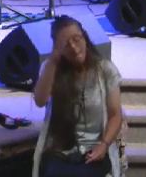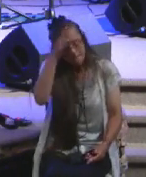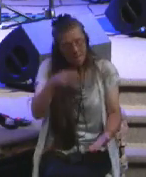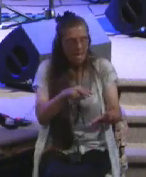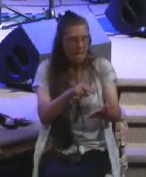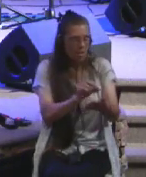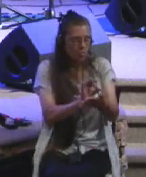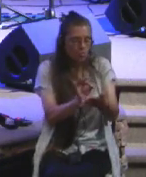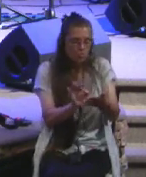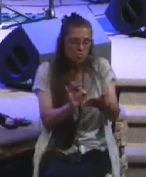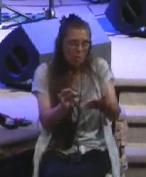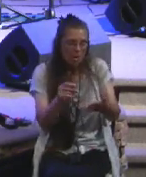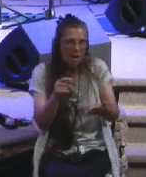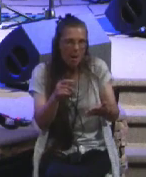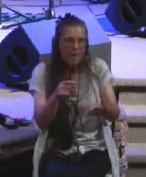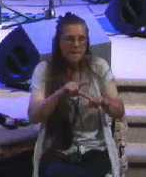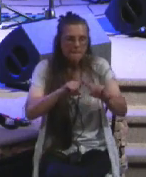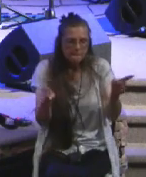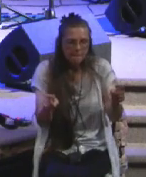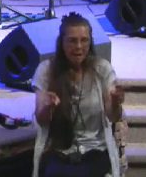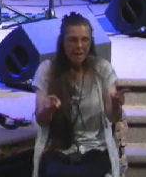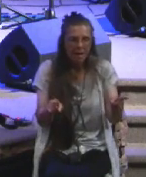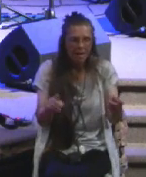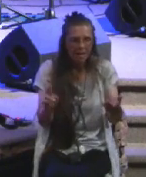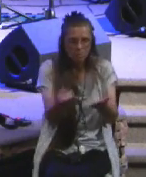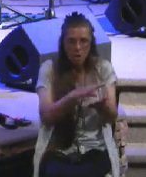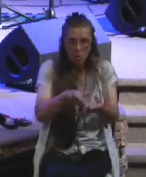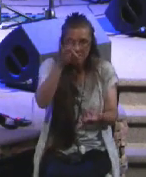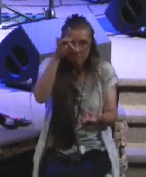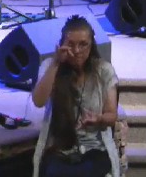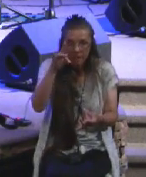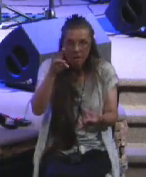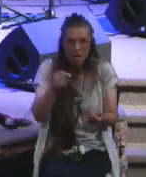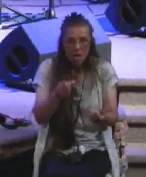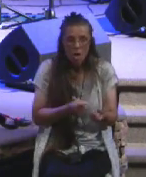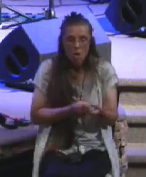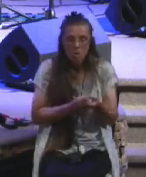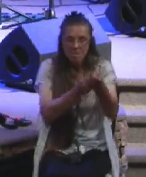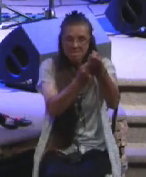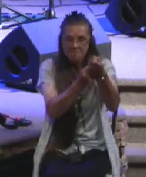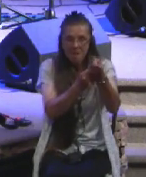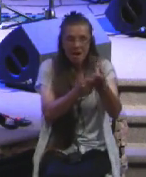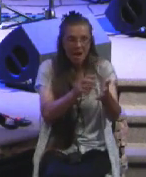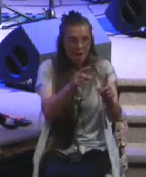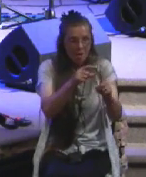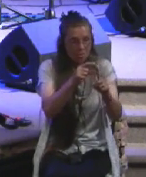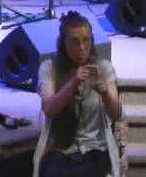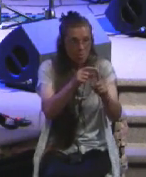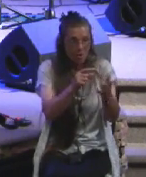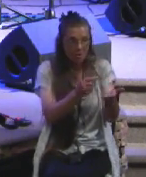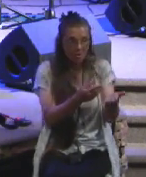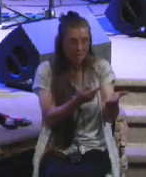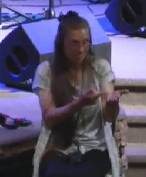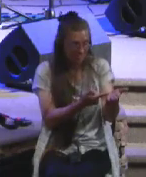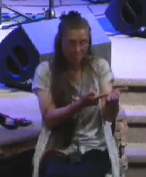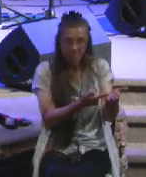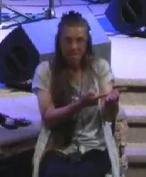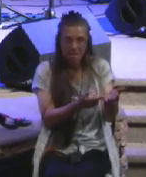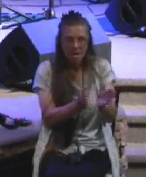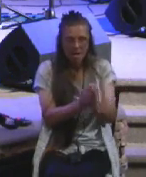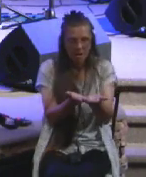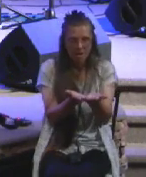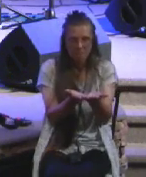but they wrote it down like a secretary, but it was the Holy Spirit who inspired the Word of God. You hold in your hand, if you got your